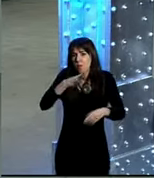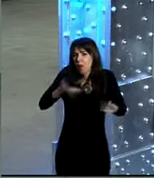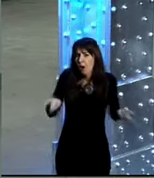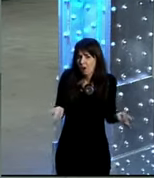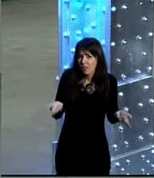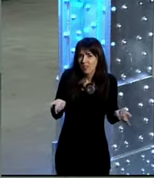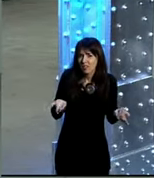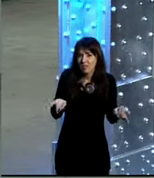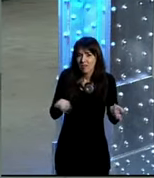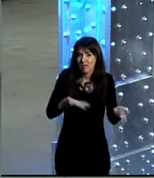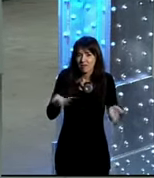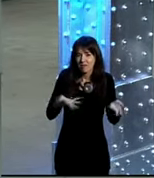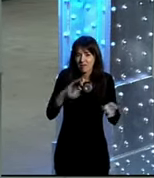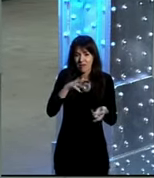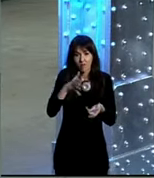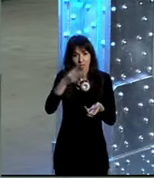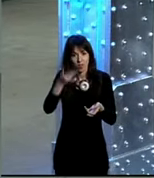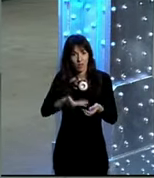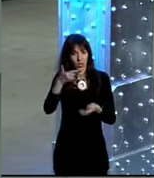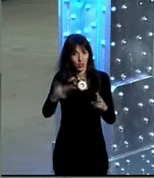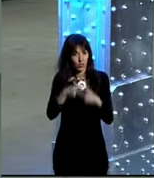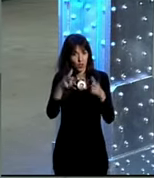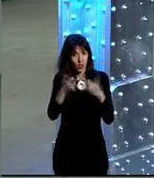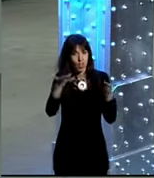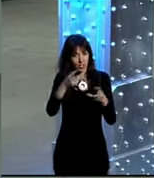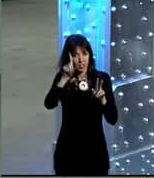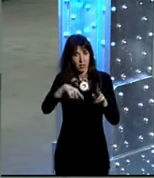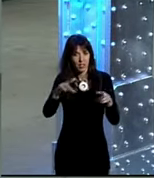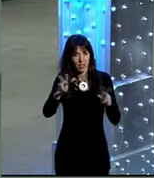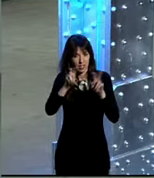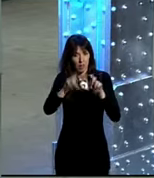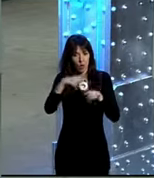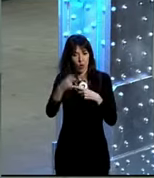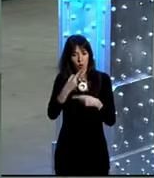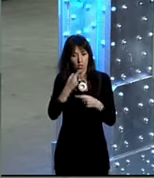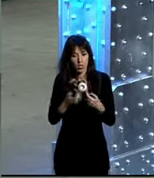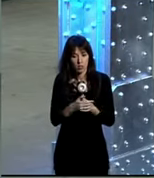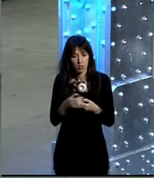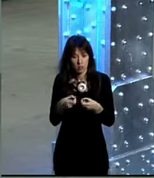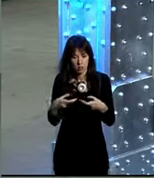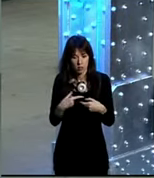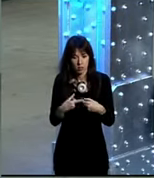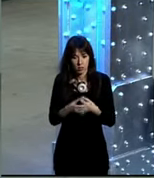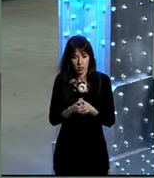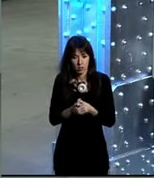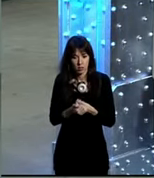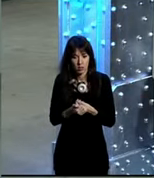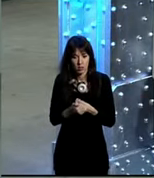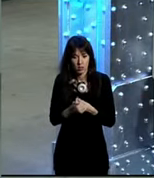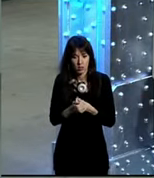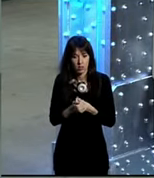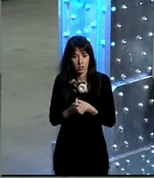society in another way as well. So this is the Energy Ambassador. Viime vuonna Tuomas Vanhanen valittiin